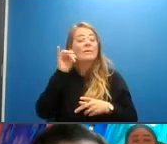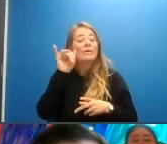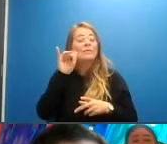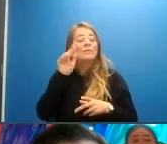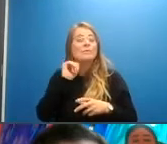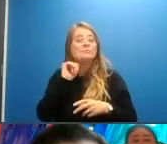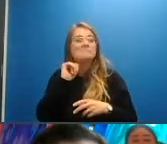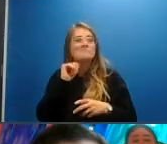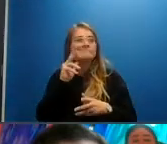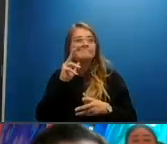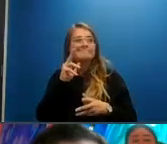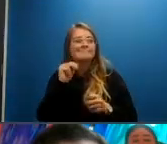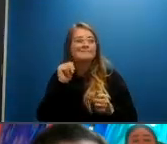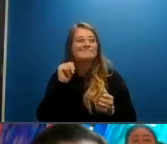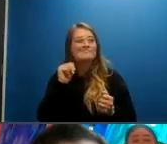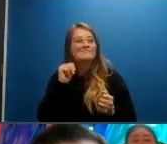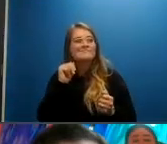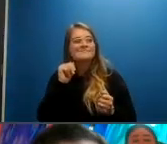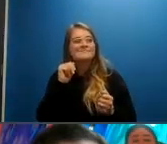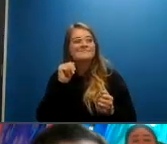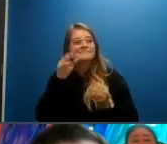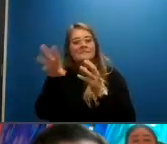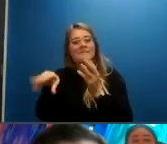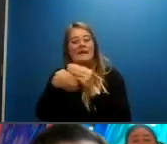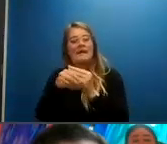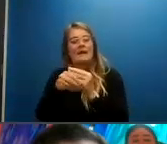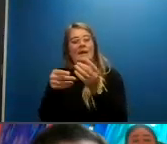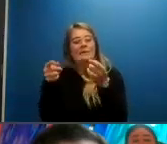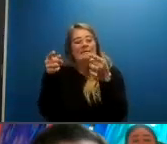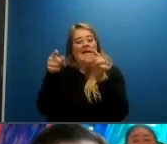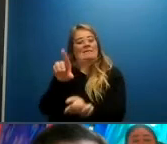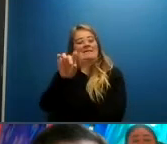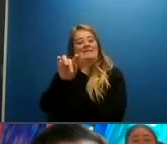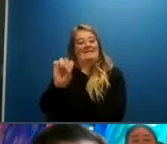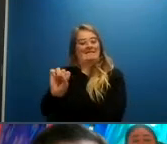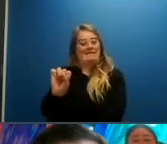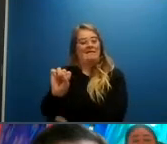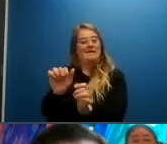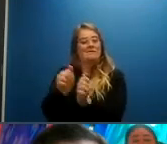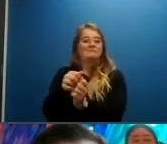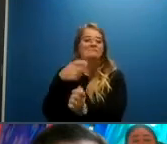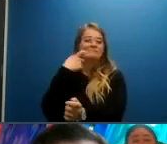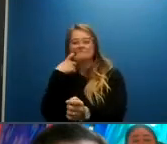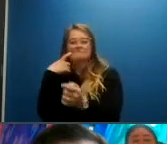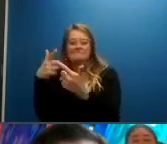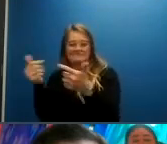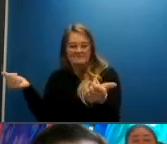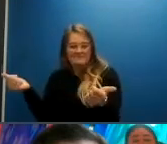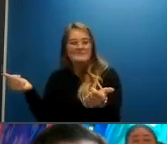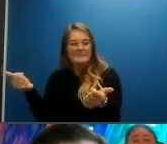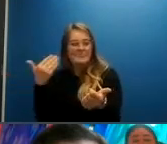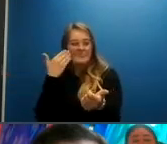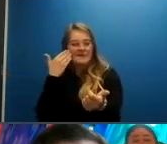the things that are happening in the downtown east side, I know that there's been a